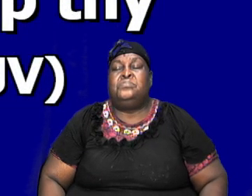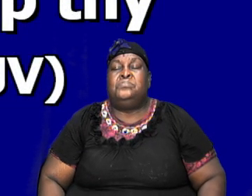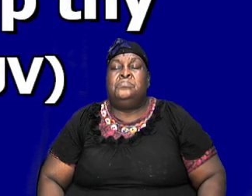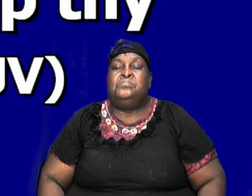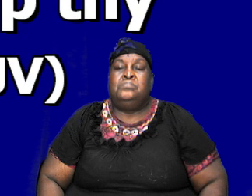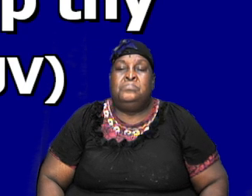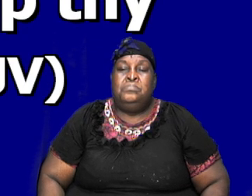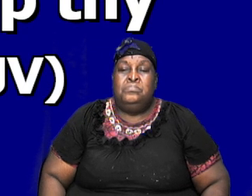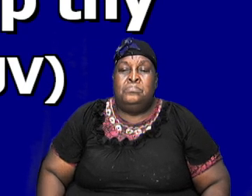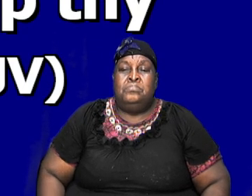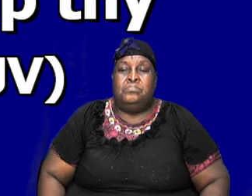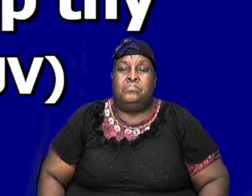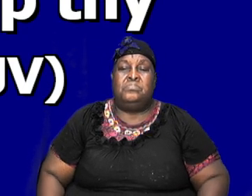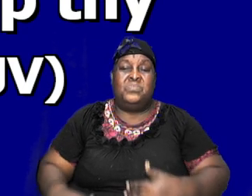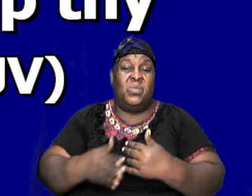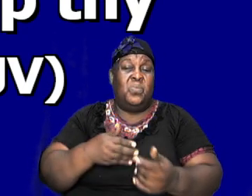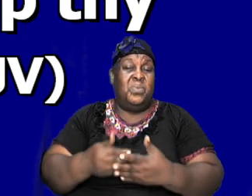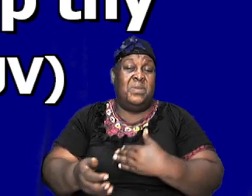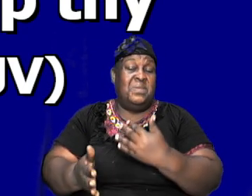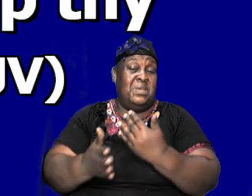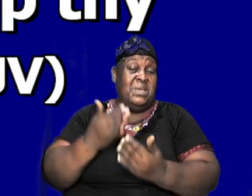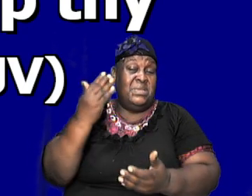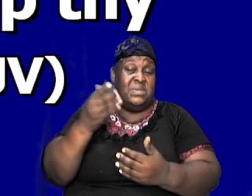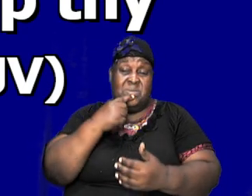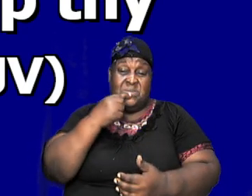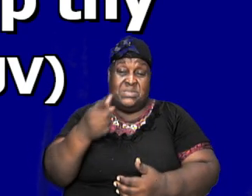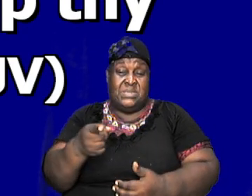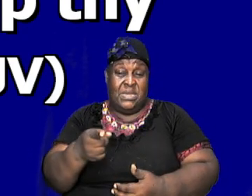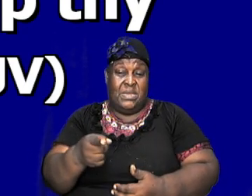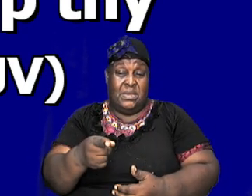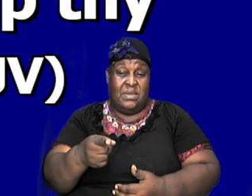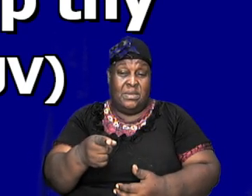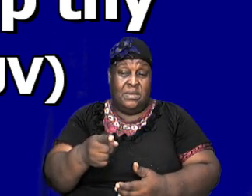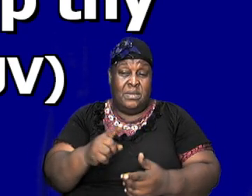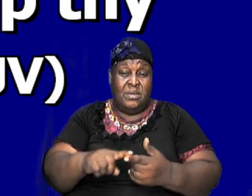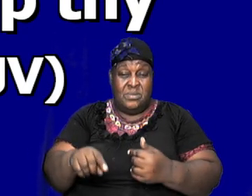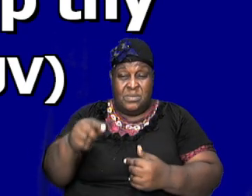scripture. Whether it is easier to say